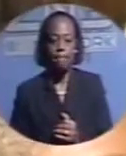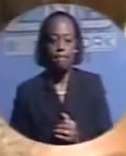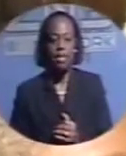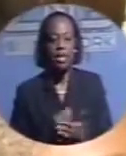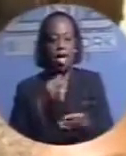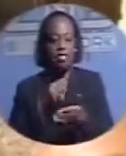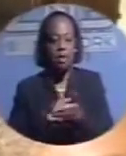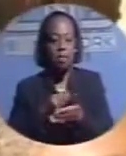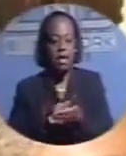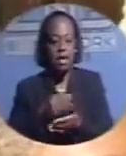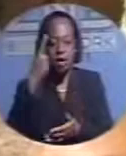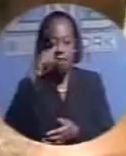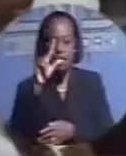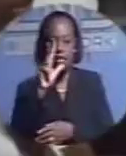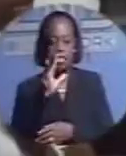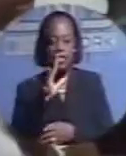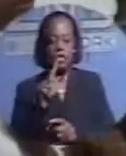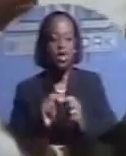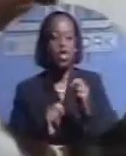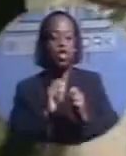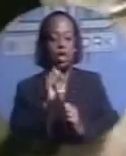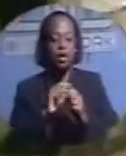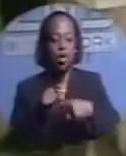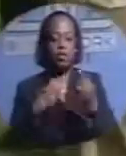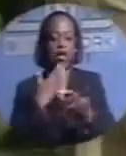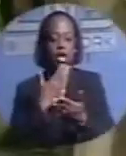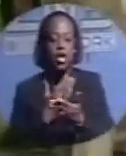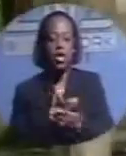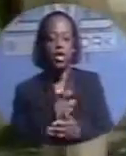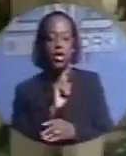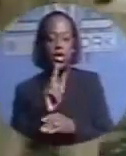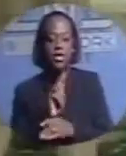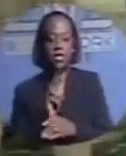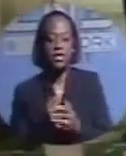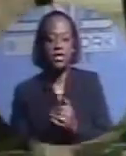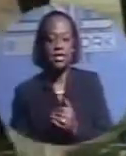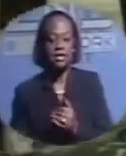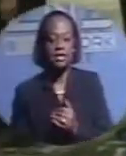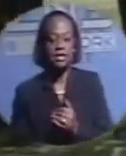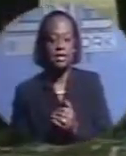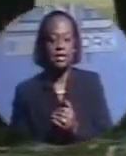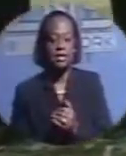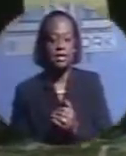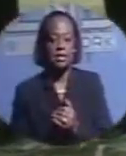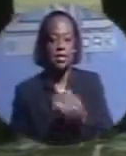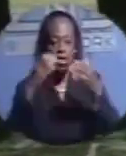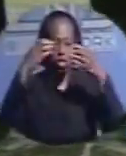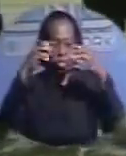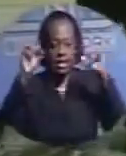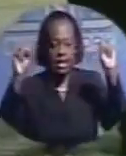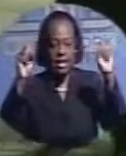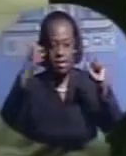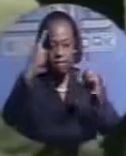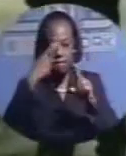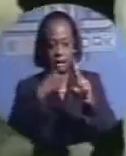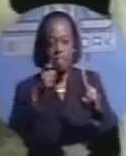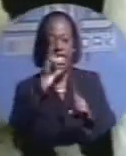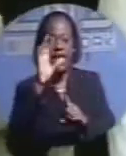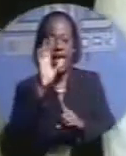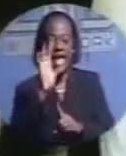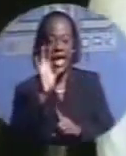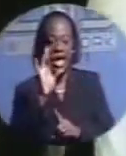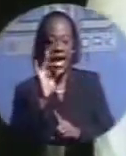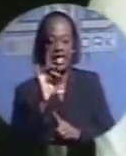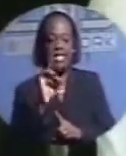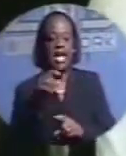Proceeds from the third tournament going to good use. Respective district superintendents from the 8 government junior schools receiving